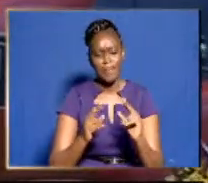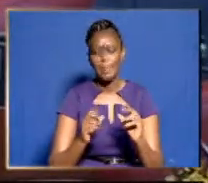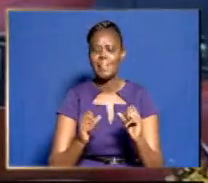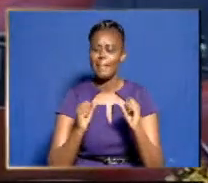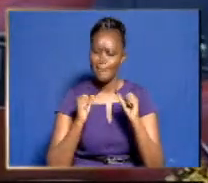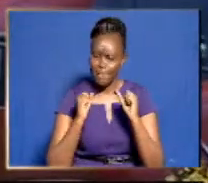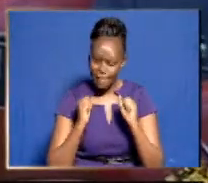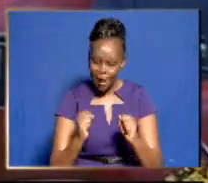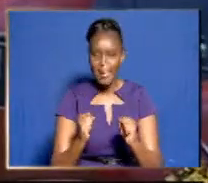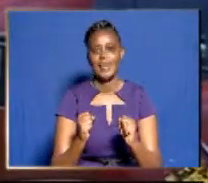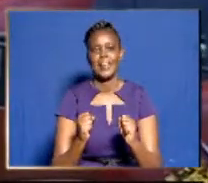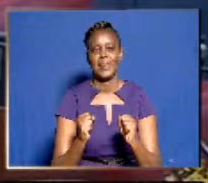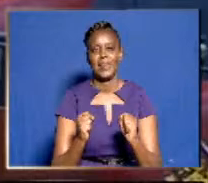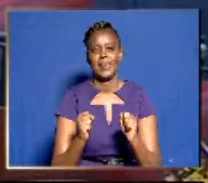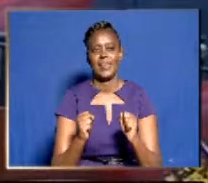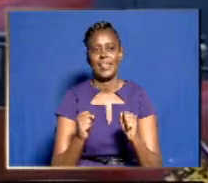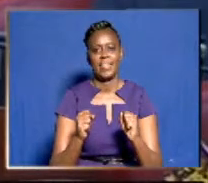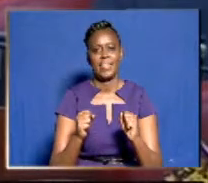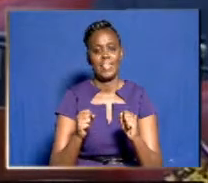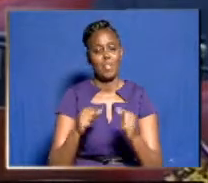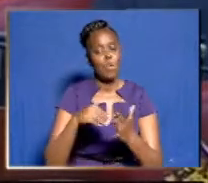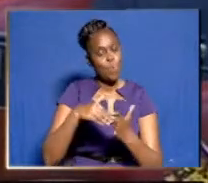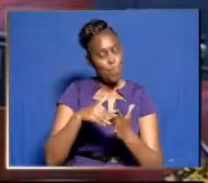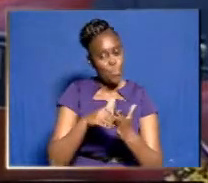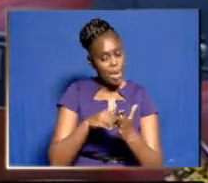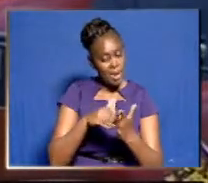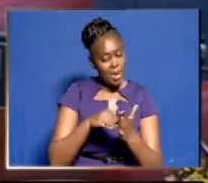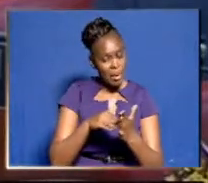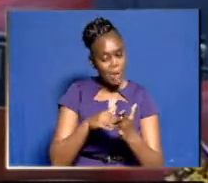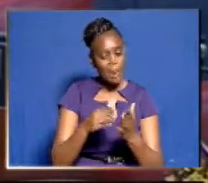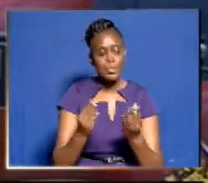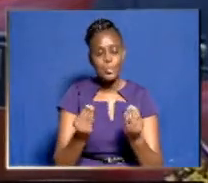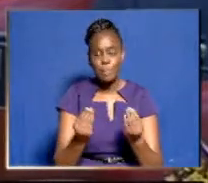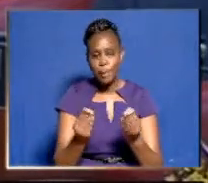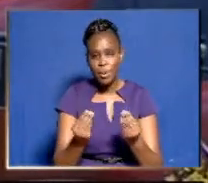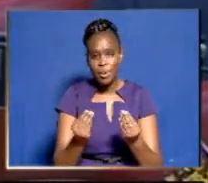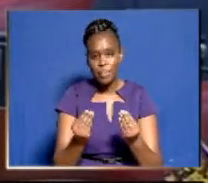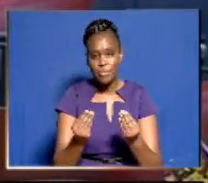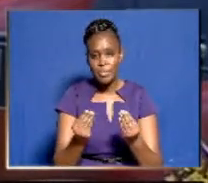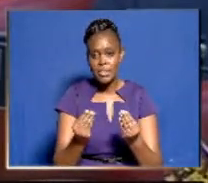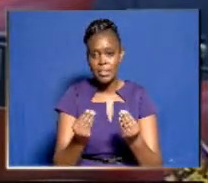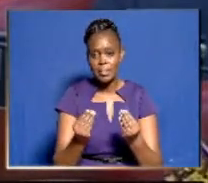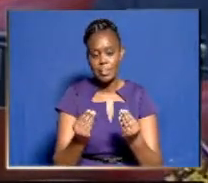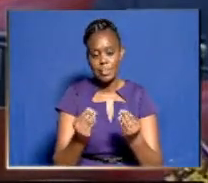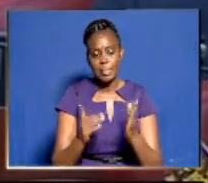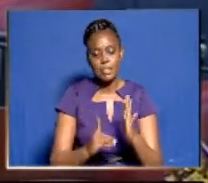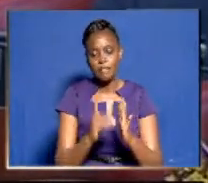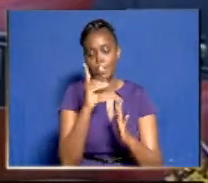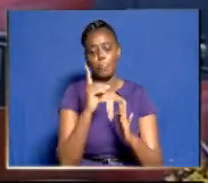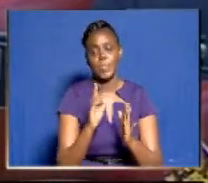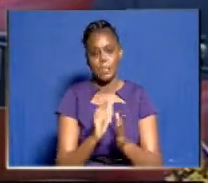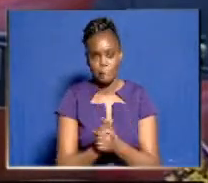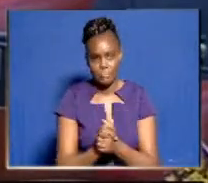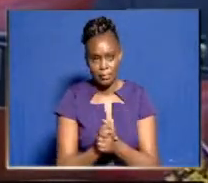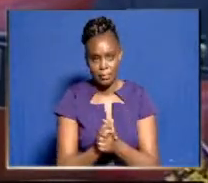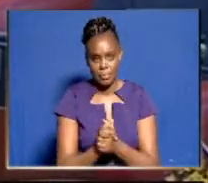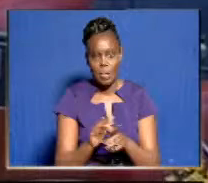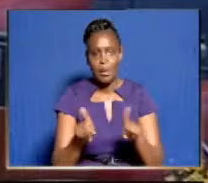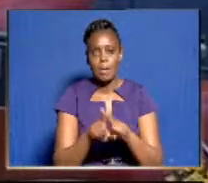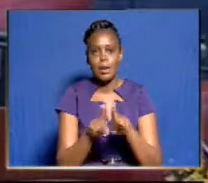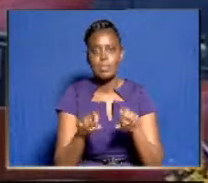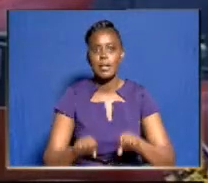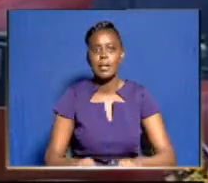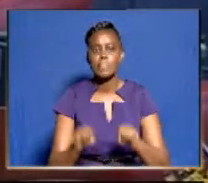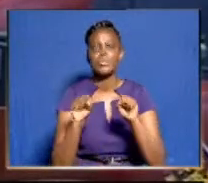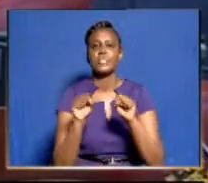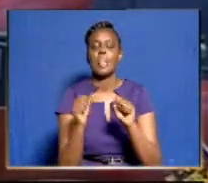and delicate fiscal infrastructure. Mr. Speaker, as the share